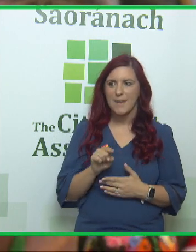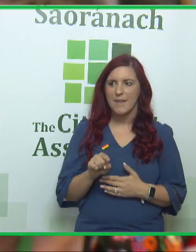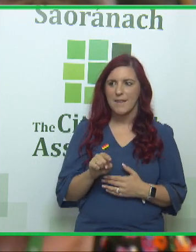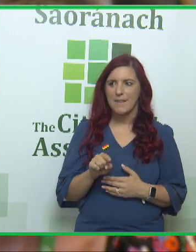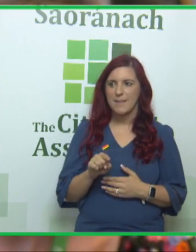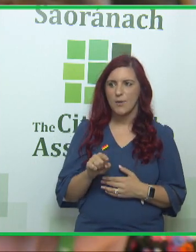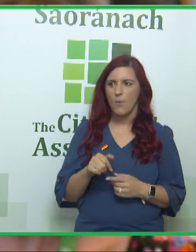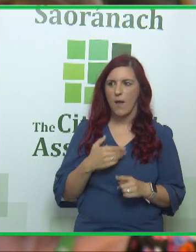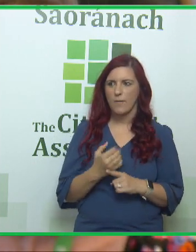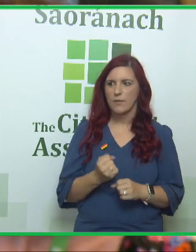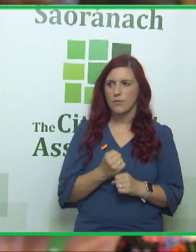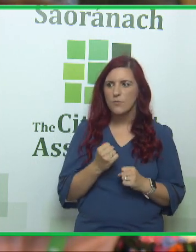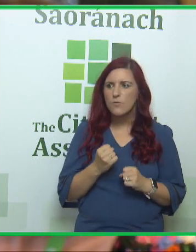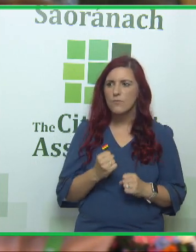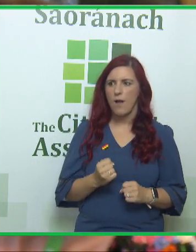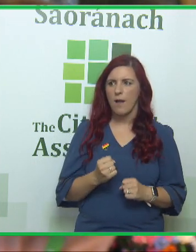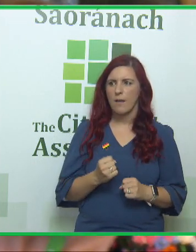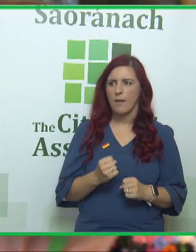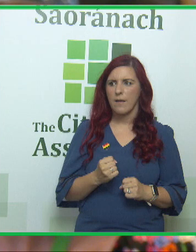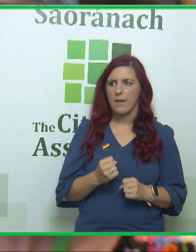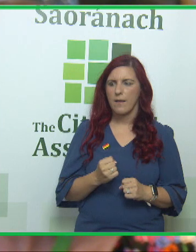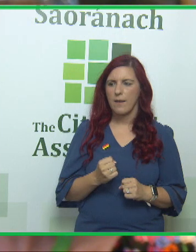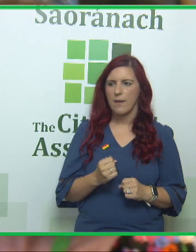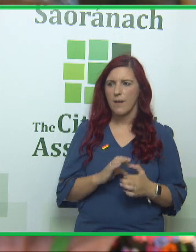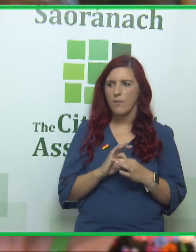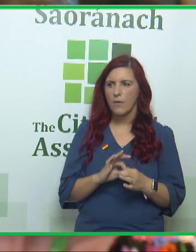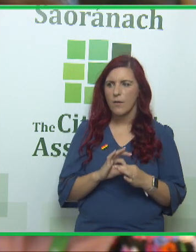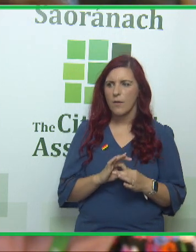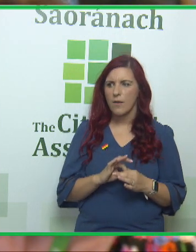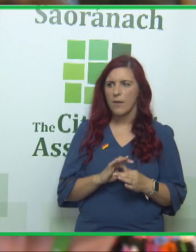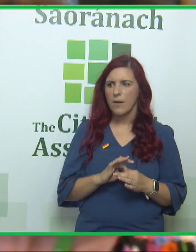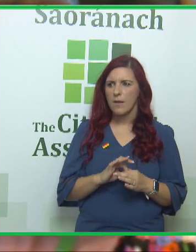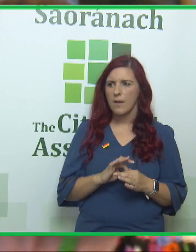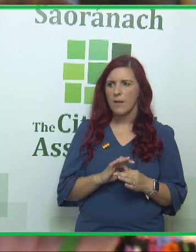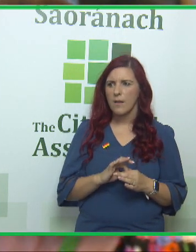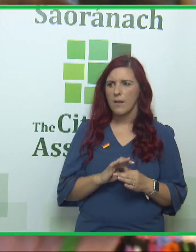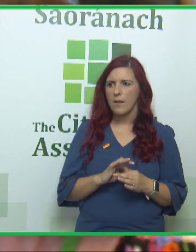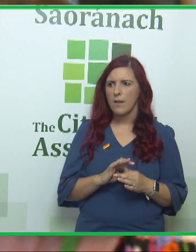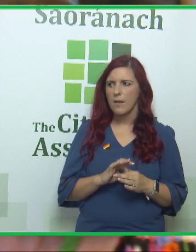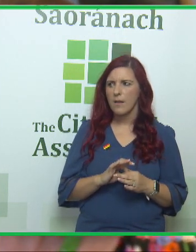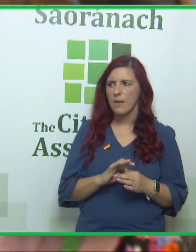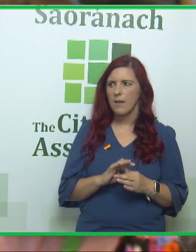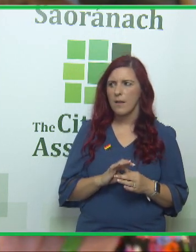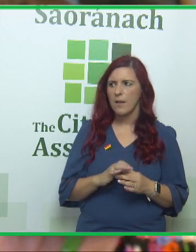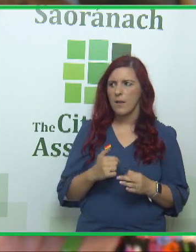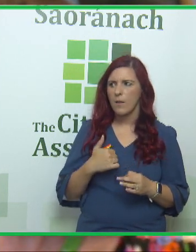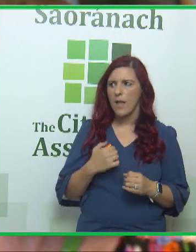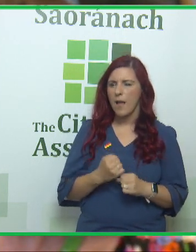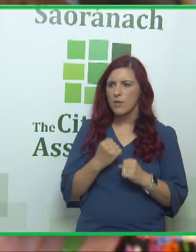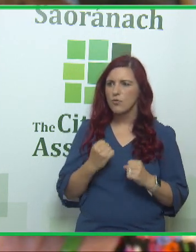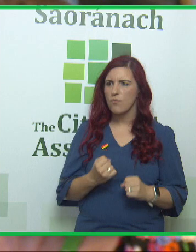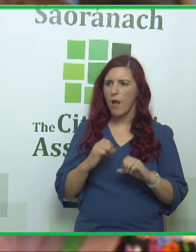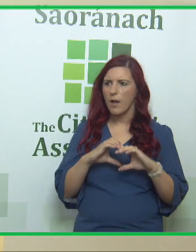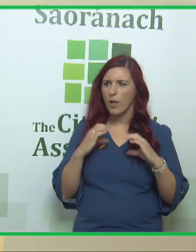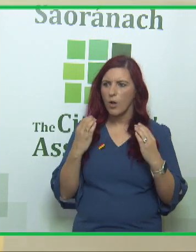strong recovery community. And is that still the majority case, that we have the strong community, that